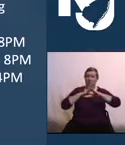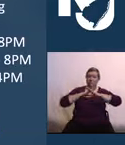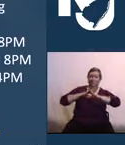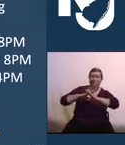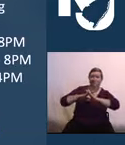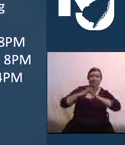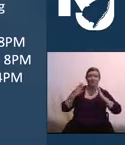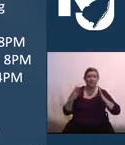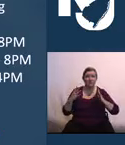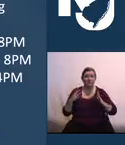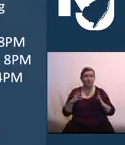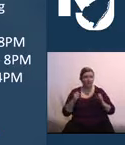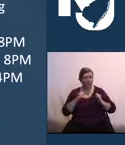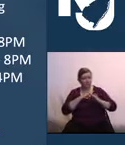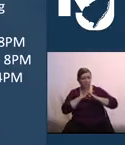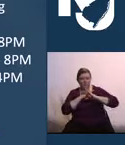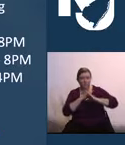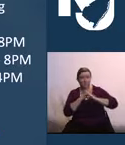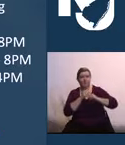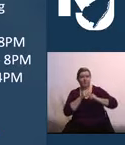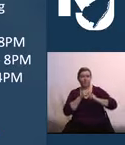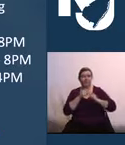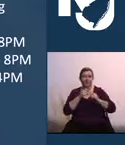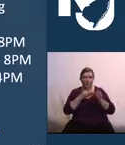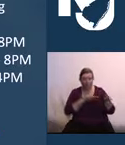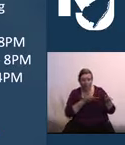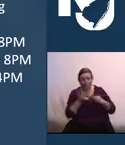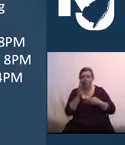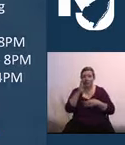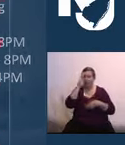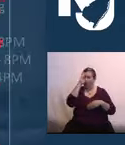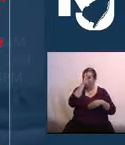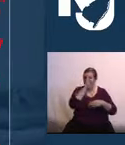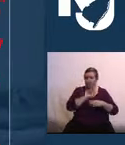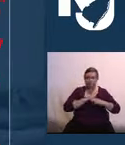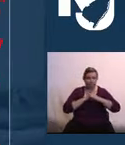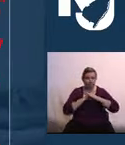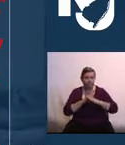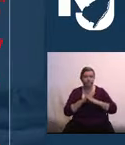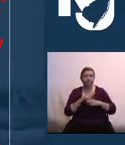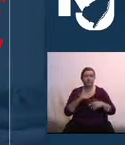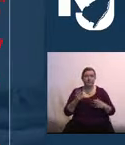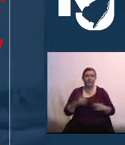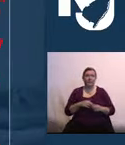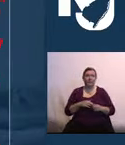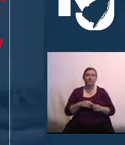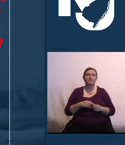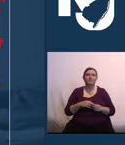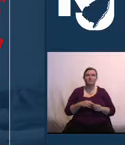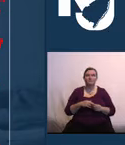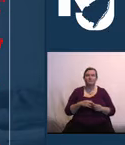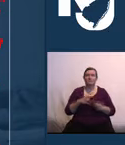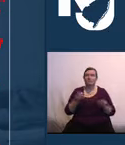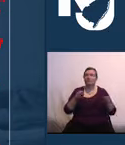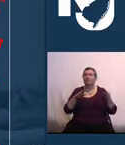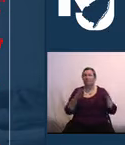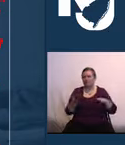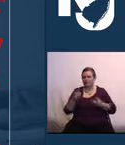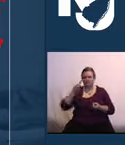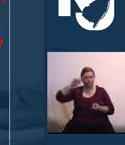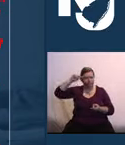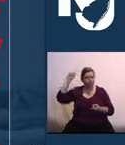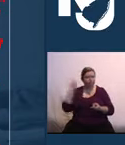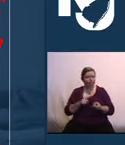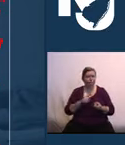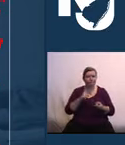both COVID-related hospitalizations and deaths. Can you flip this over? Is that all right? In fact, look at the difference between those who